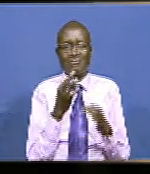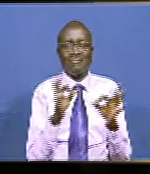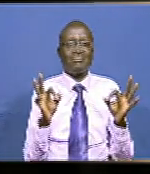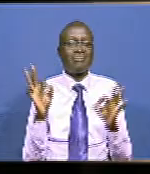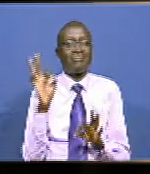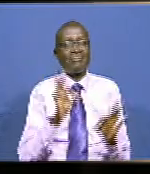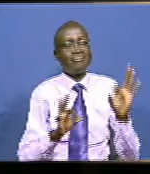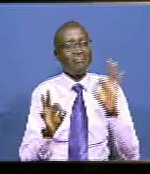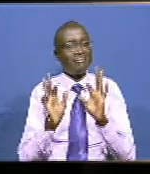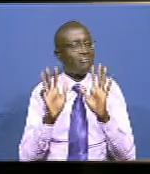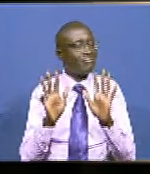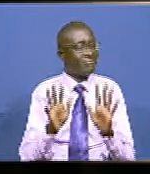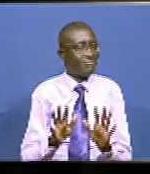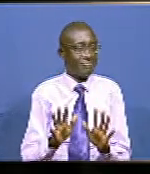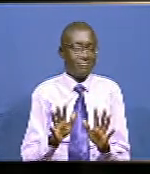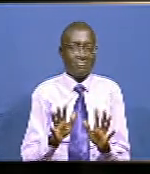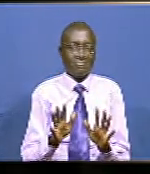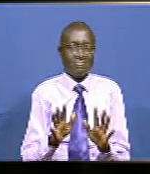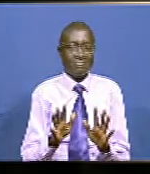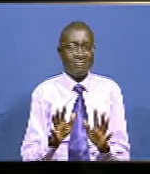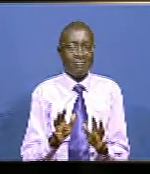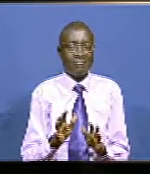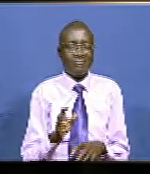it's important, yeah? And the buzz and zito lasers you could